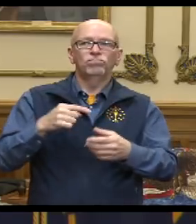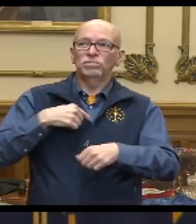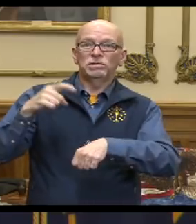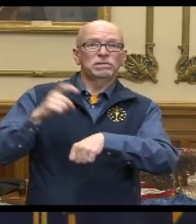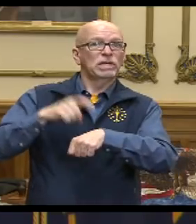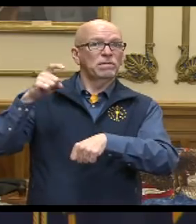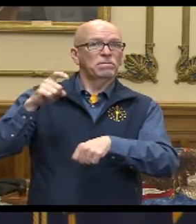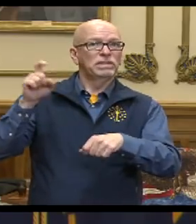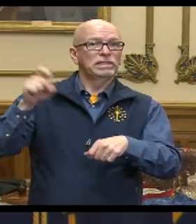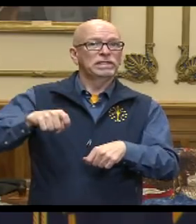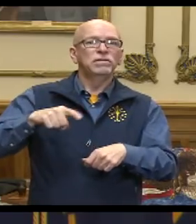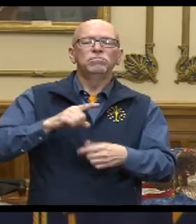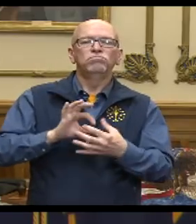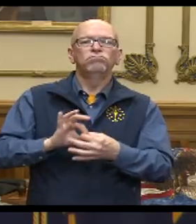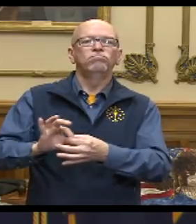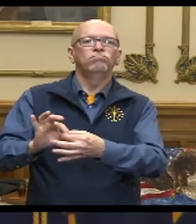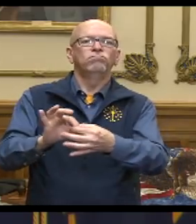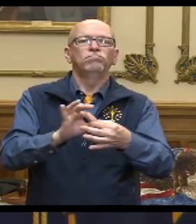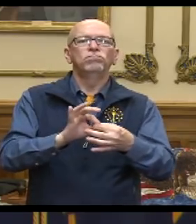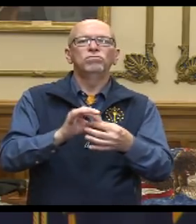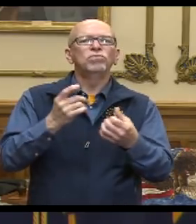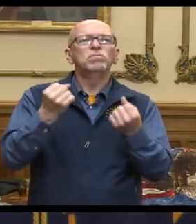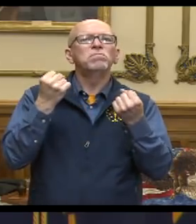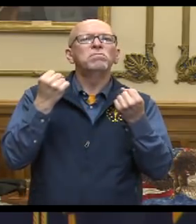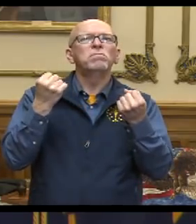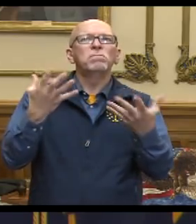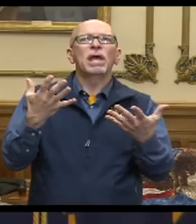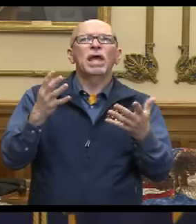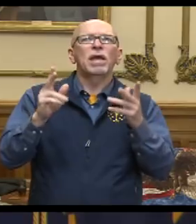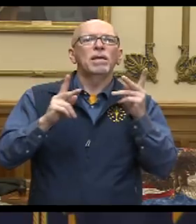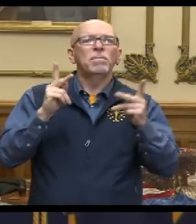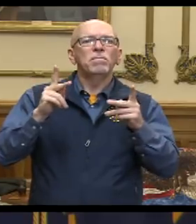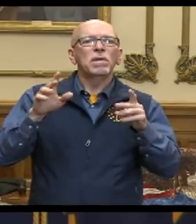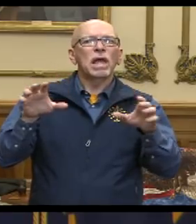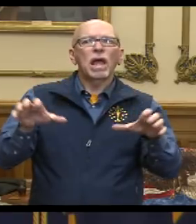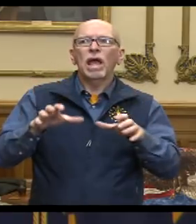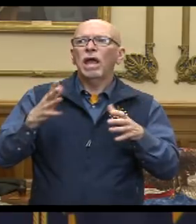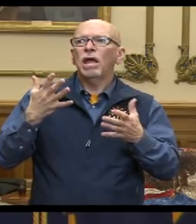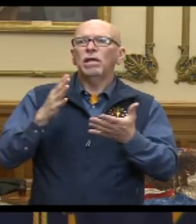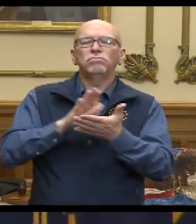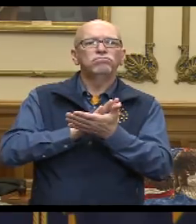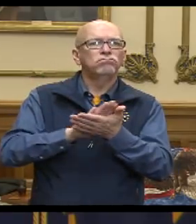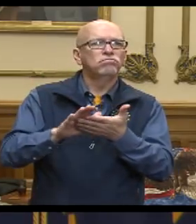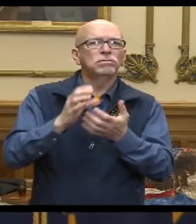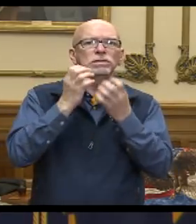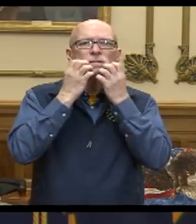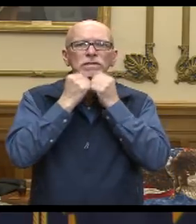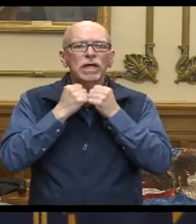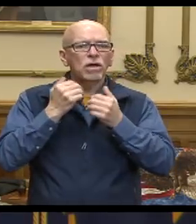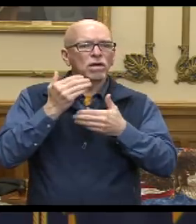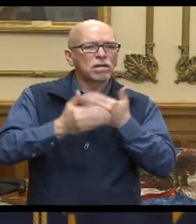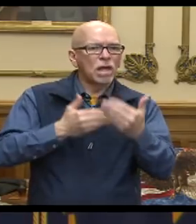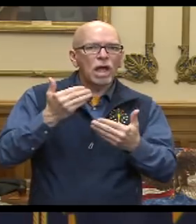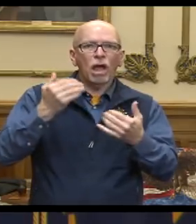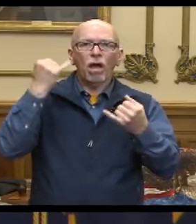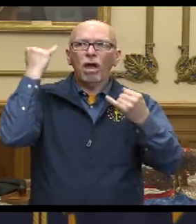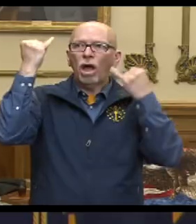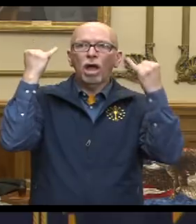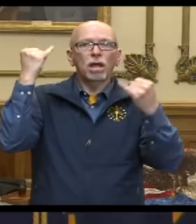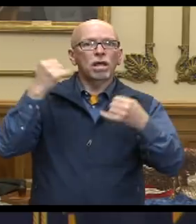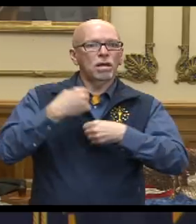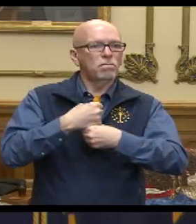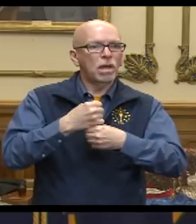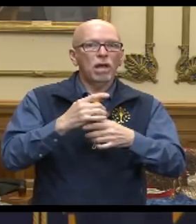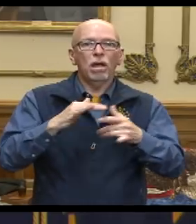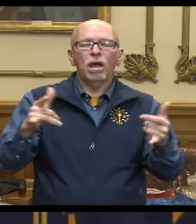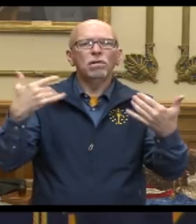crisis. There have been too many acts of caring, kindness, and ingenuity to share right now.